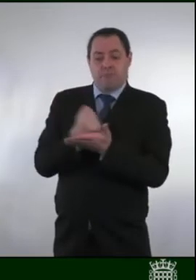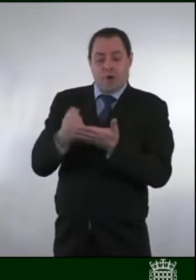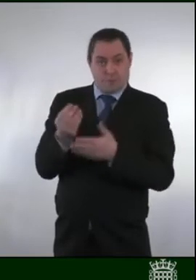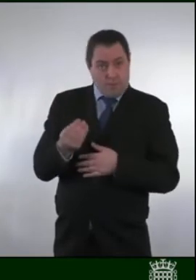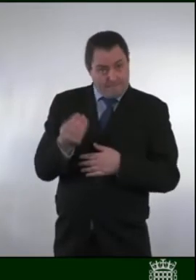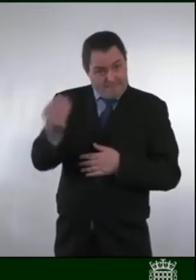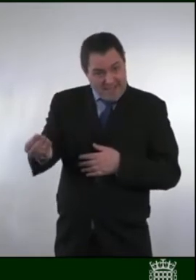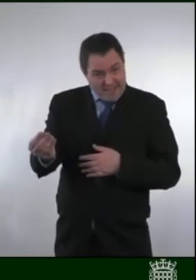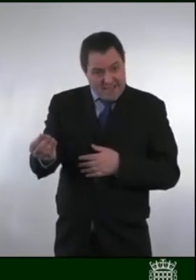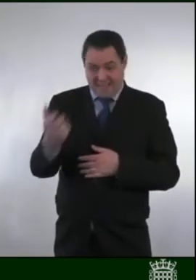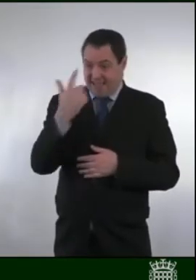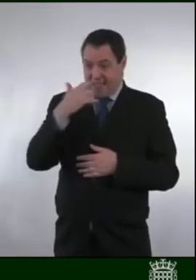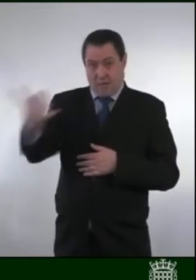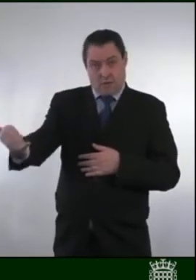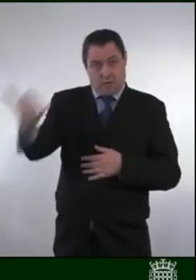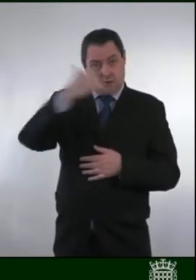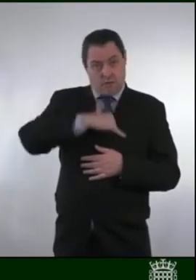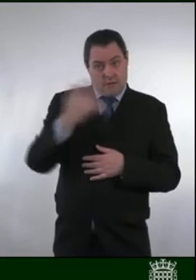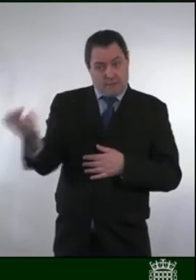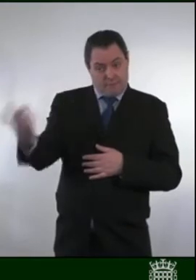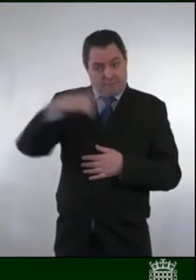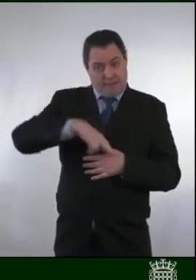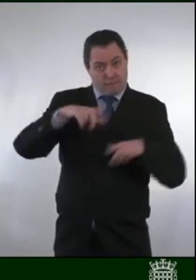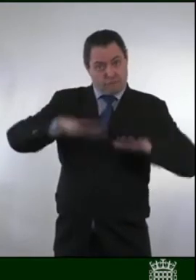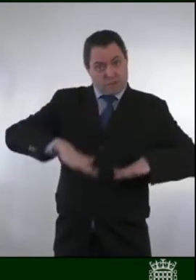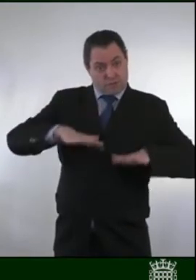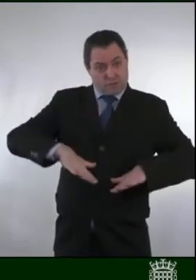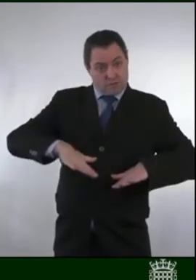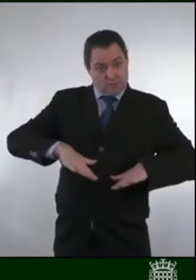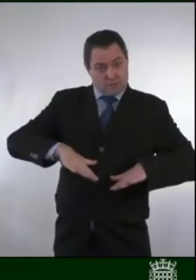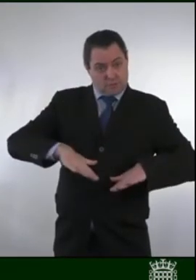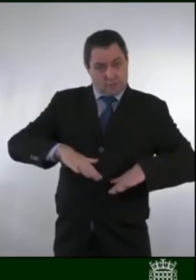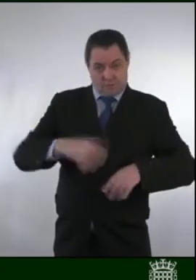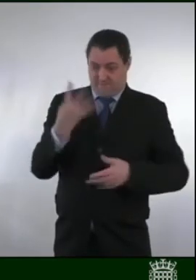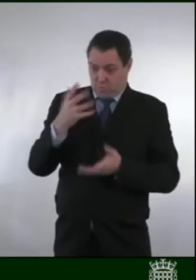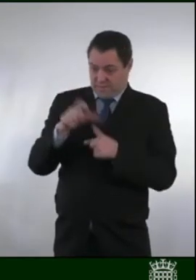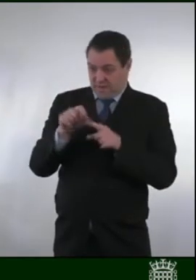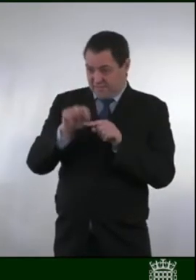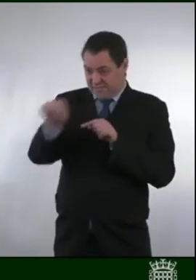will be allowed to board a flight back to the UK in 45 days' time?